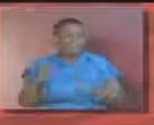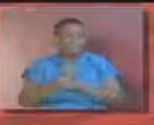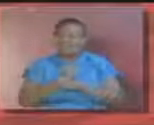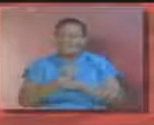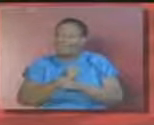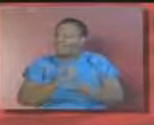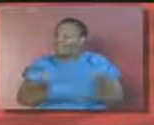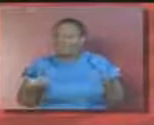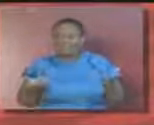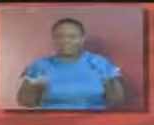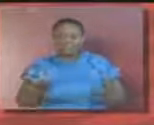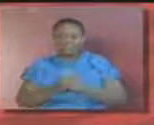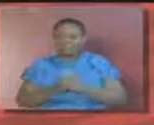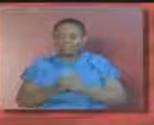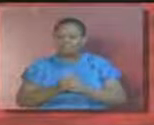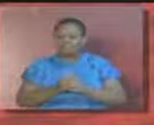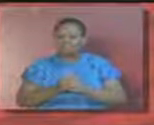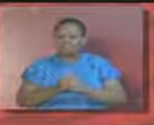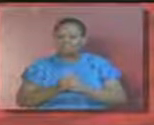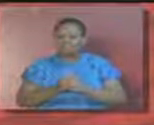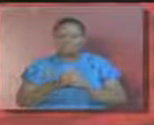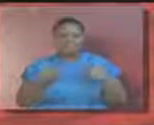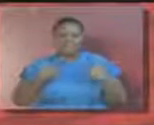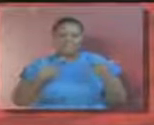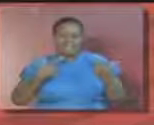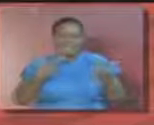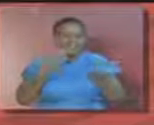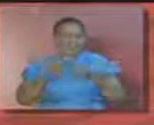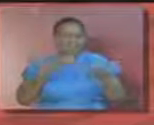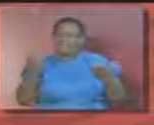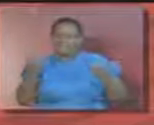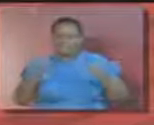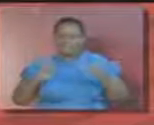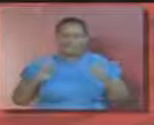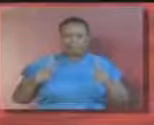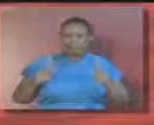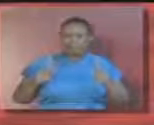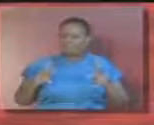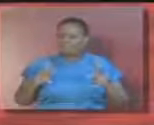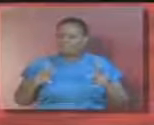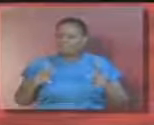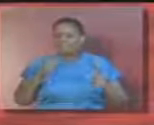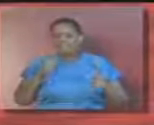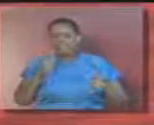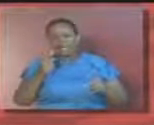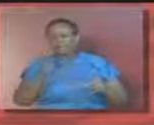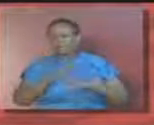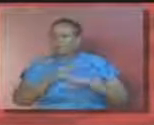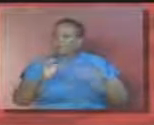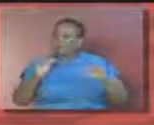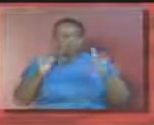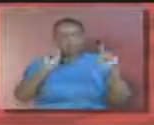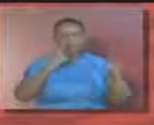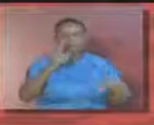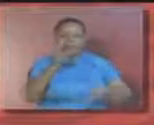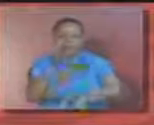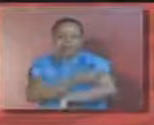some instances where a person is not advised to have to receive the COVID-19 vaccine,